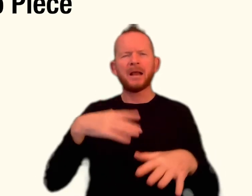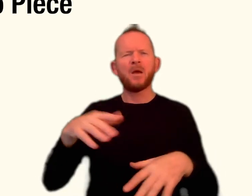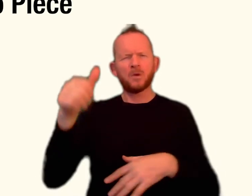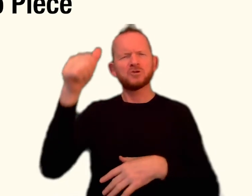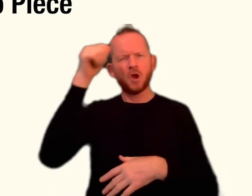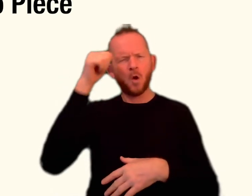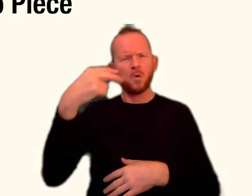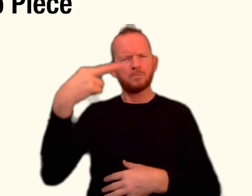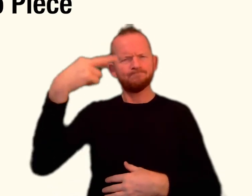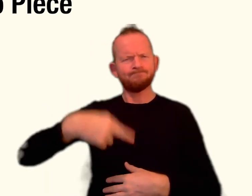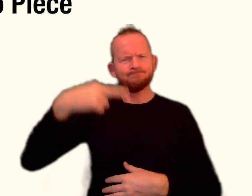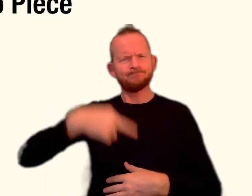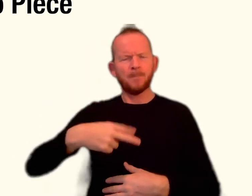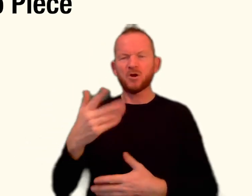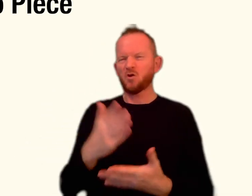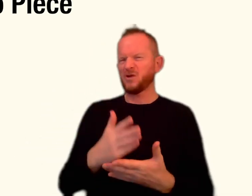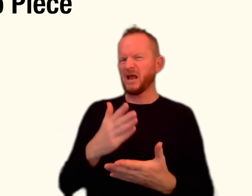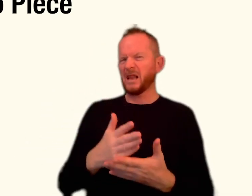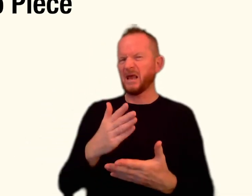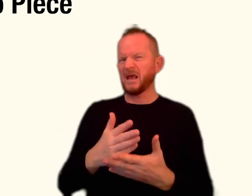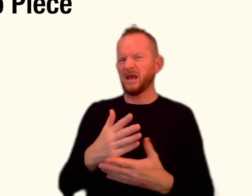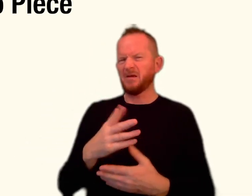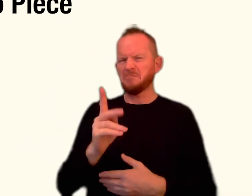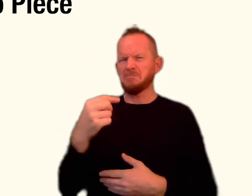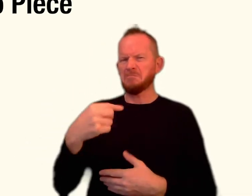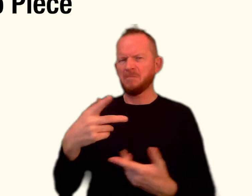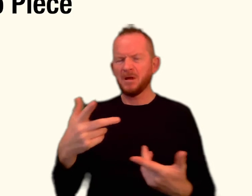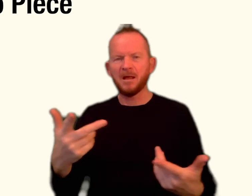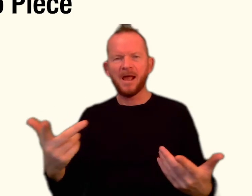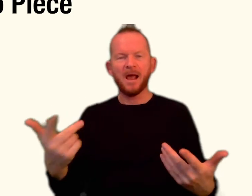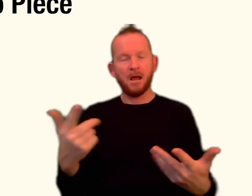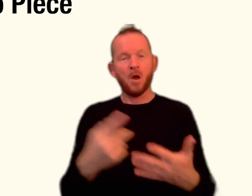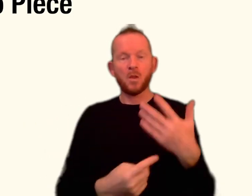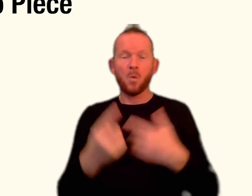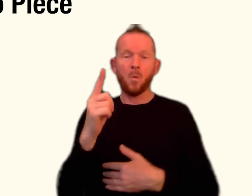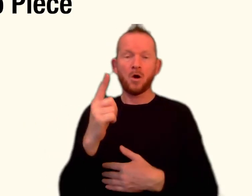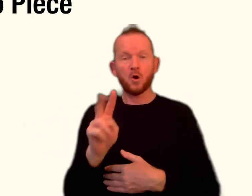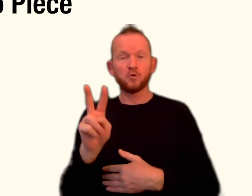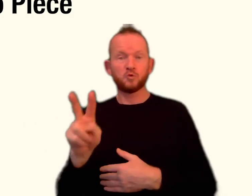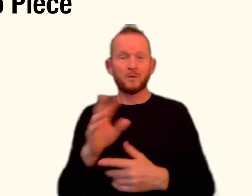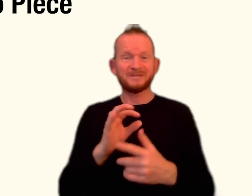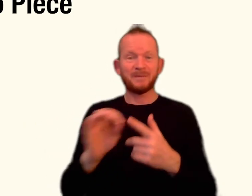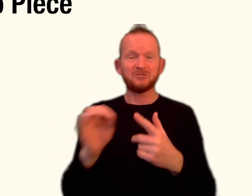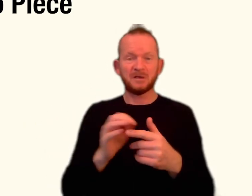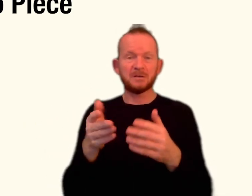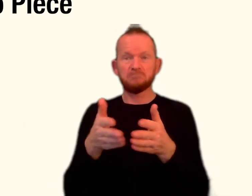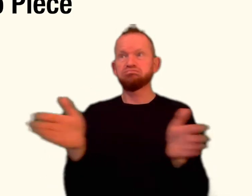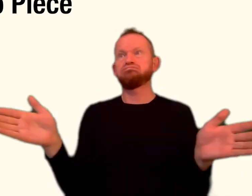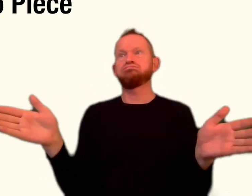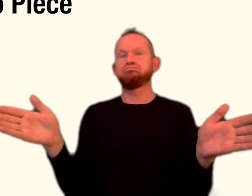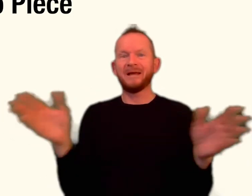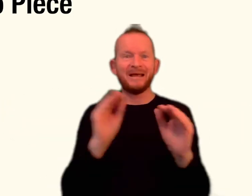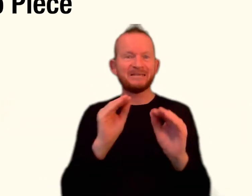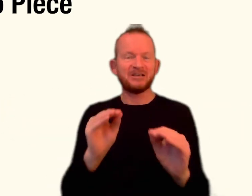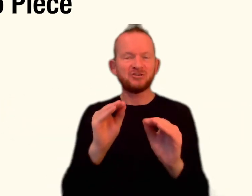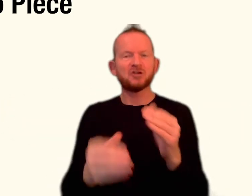was, but not really. And there were only like one or two specialists. The vast majority of the teachers